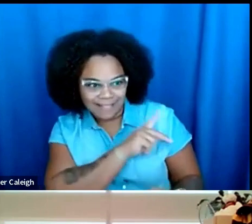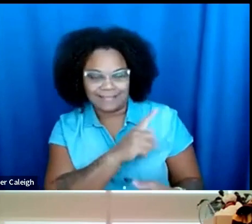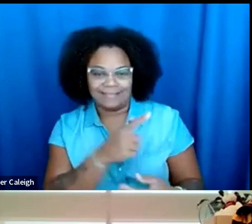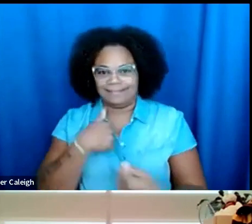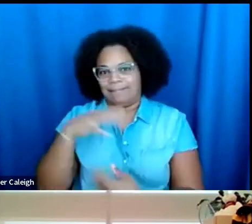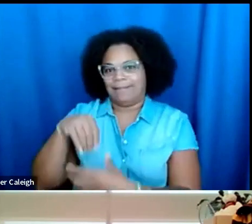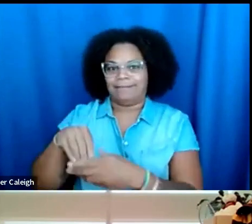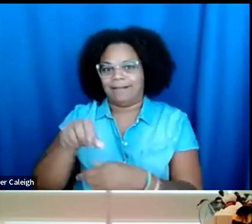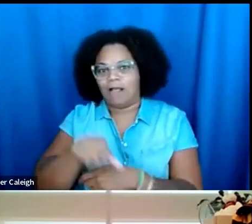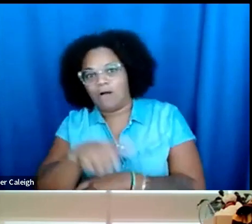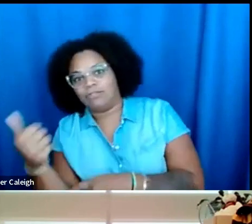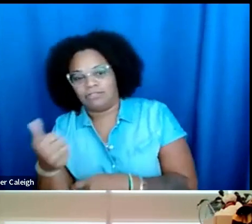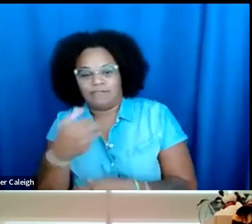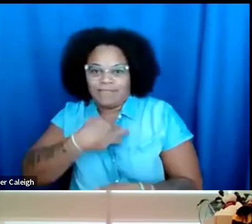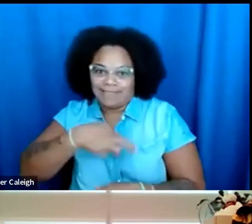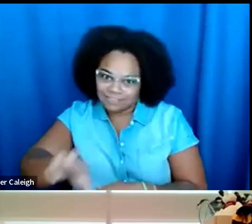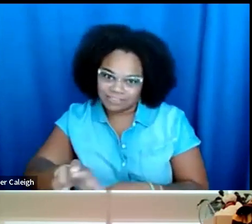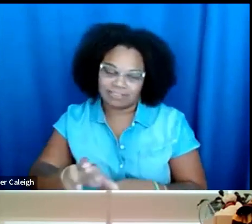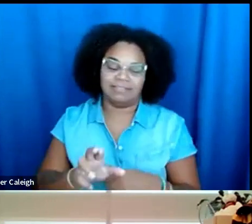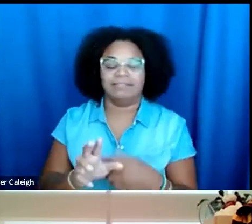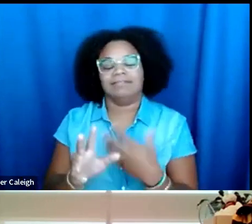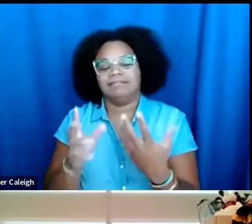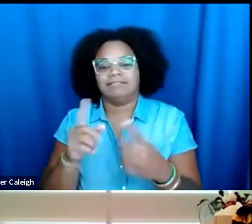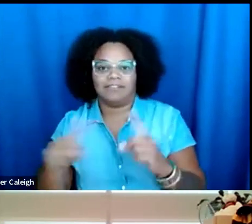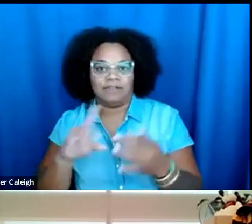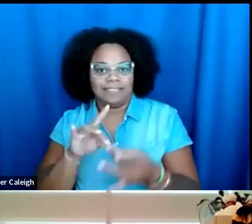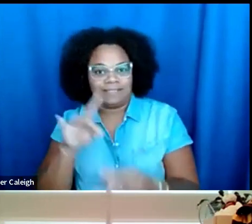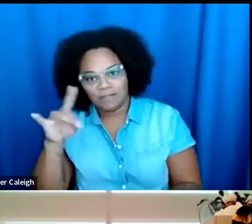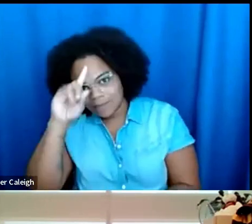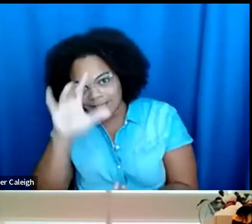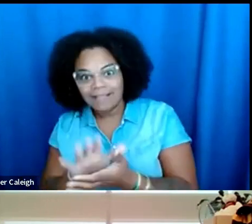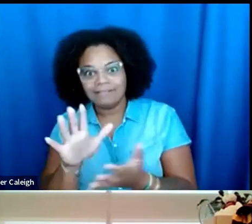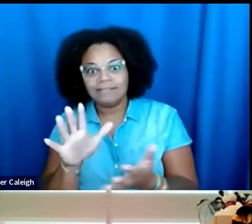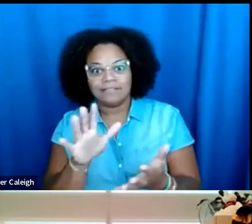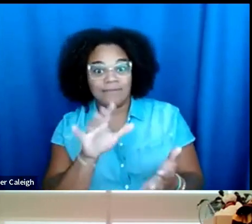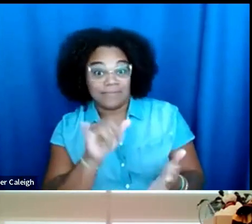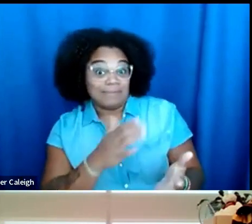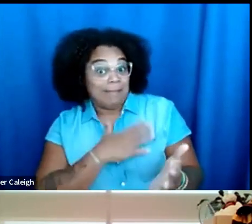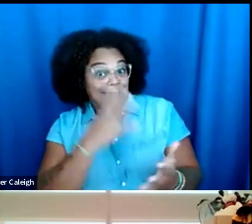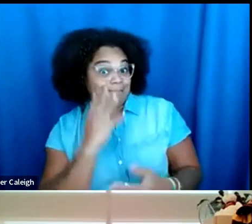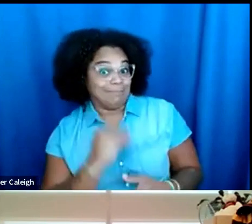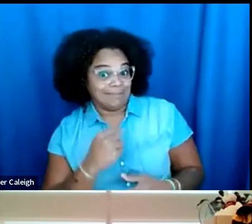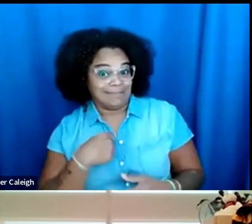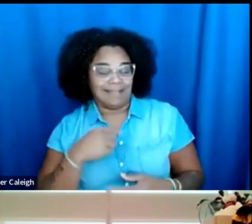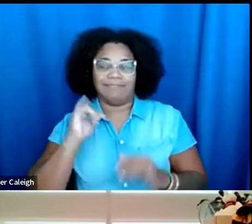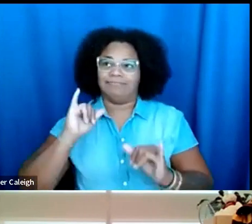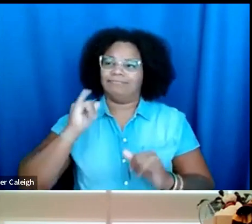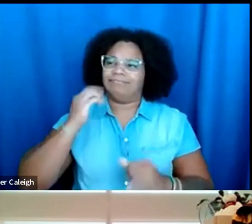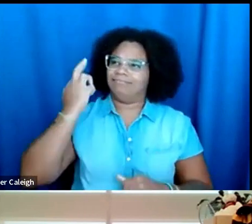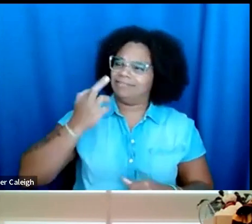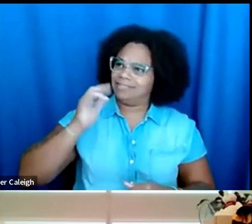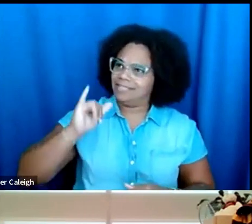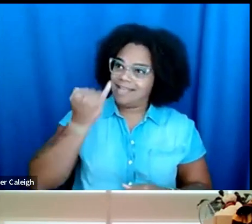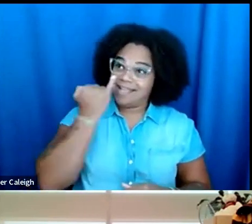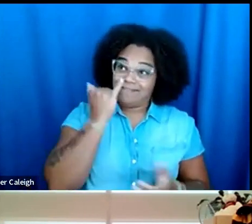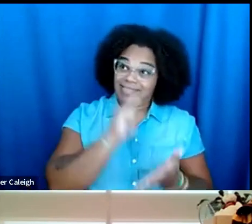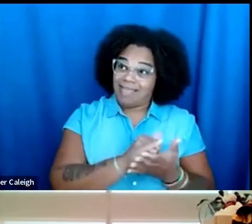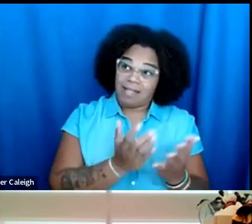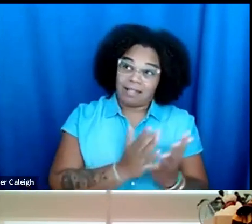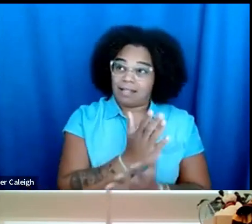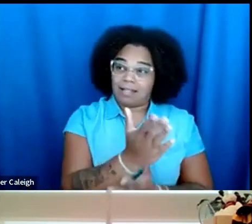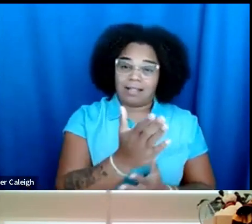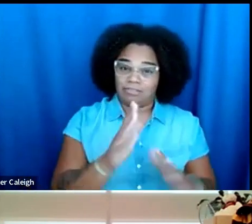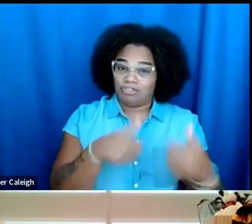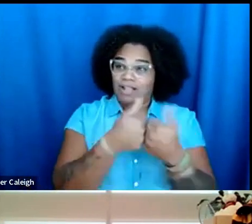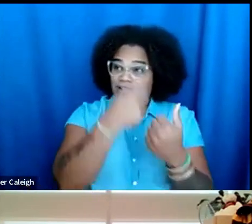and spiritual beliefs and things like that. And so I felt that if it were that difficult for me as a white woman to navigate the system, then imagine what it